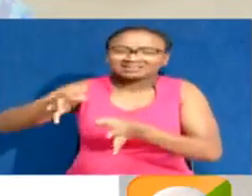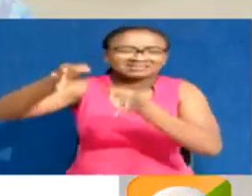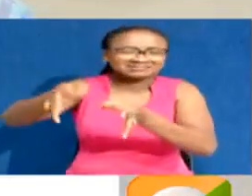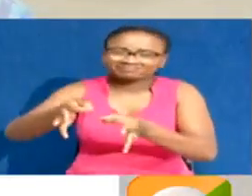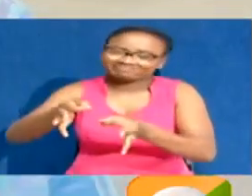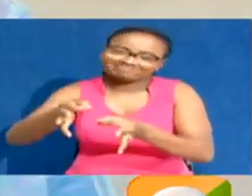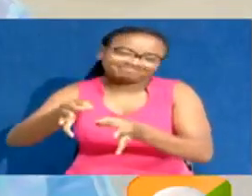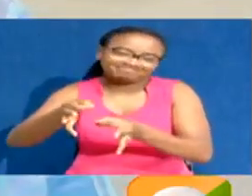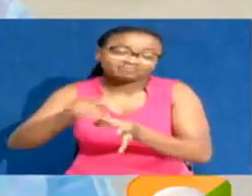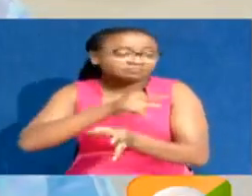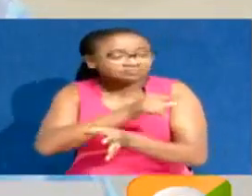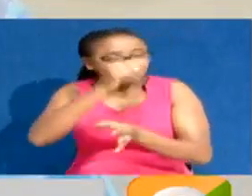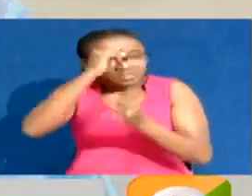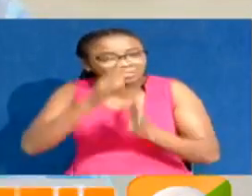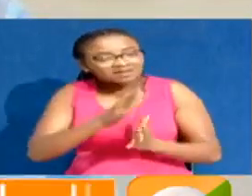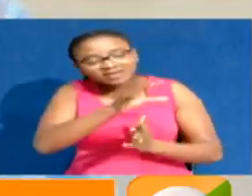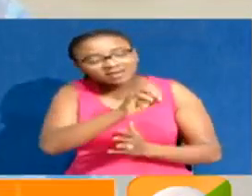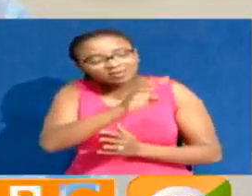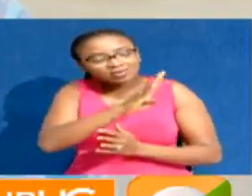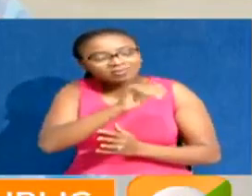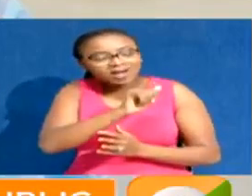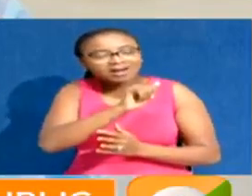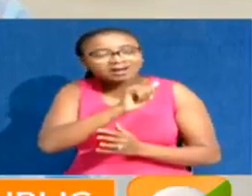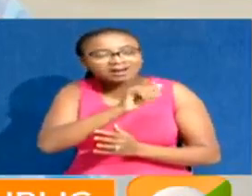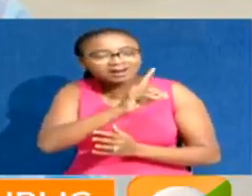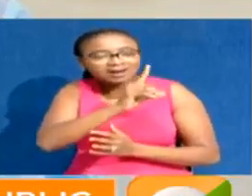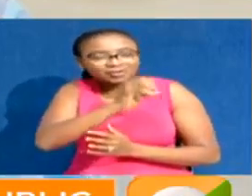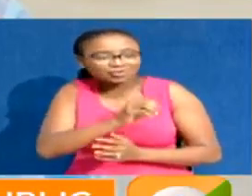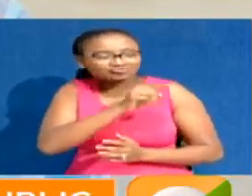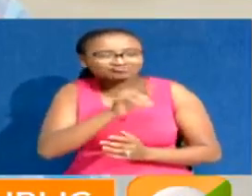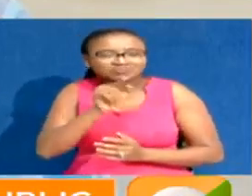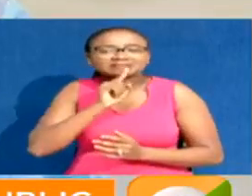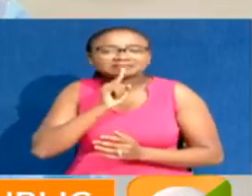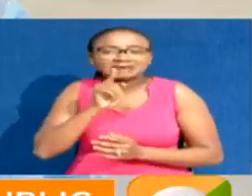to Governor Obado and his plea,